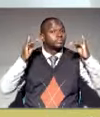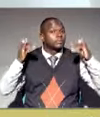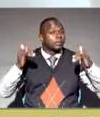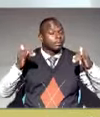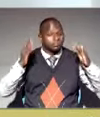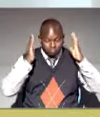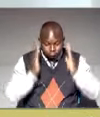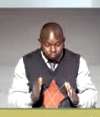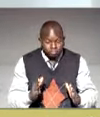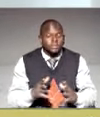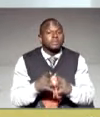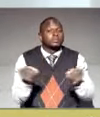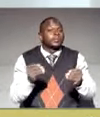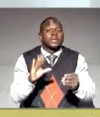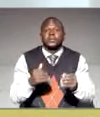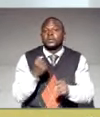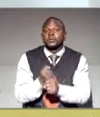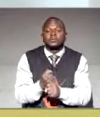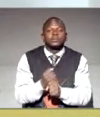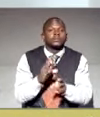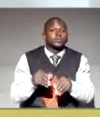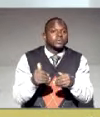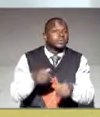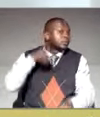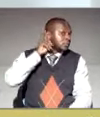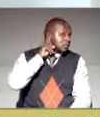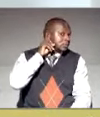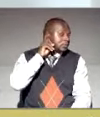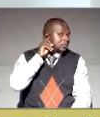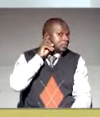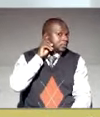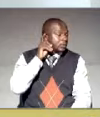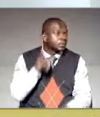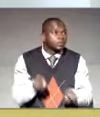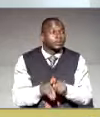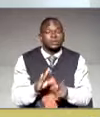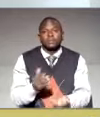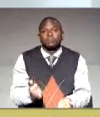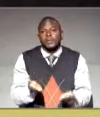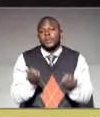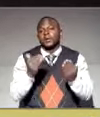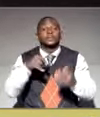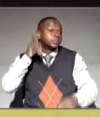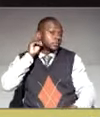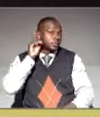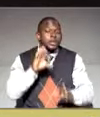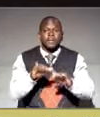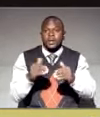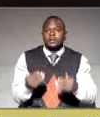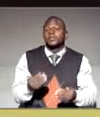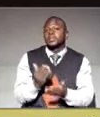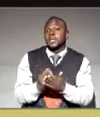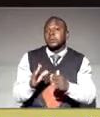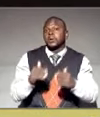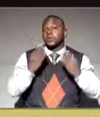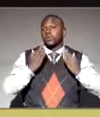loss. The only thing we can do is to offer a hearing aid that can improve somebody's hearing. However, some